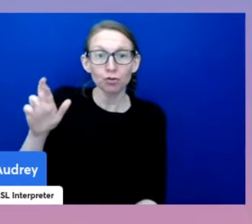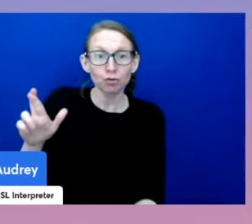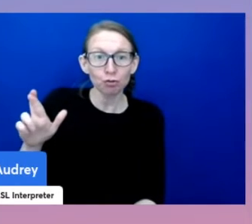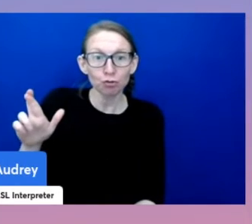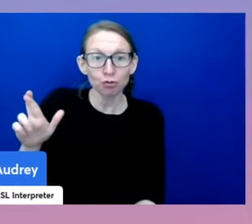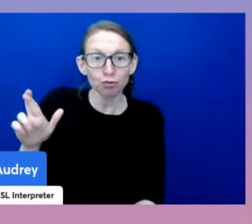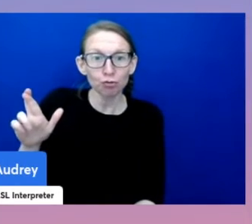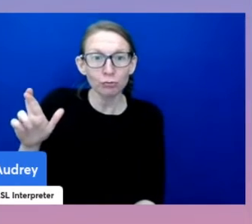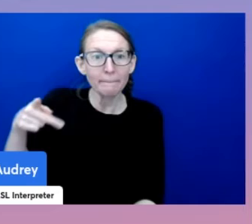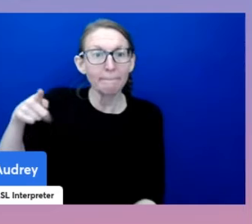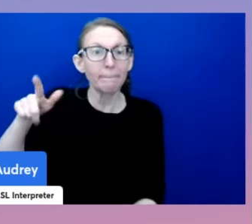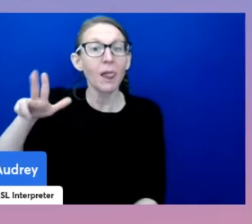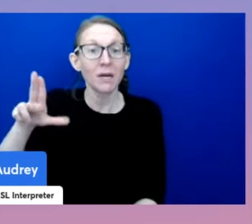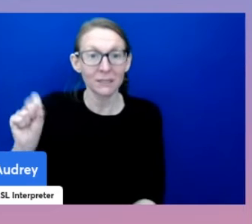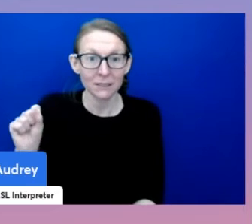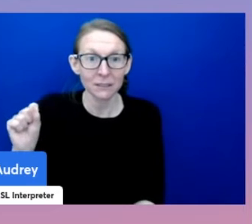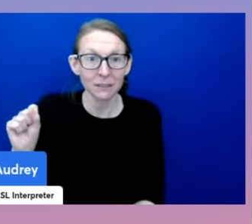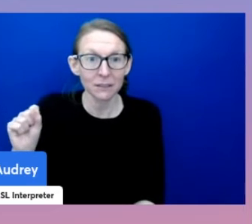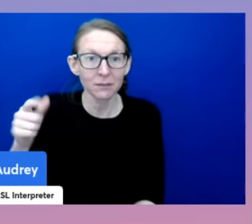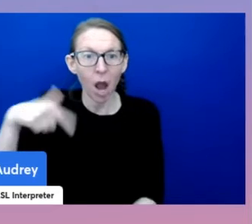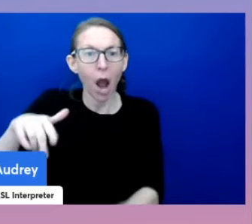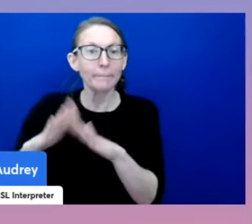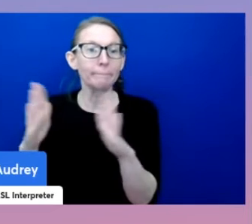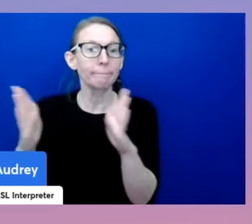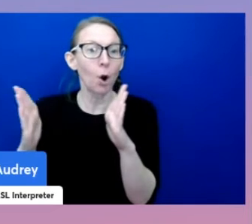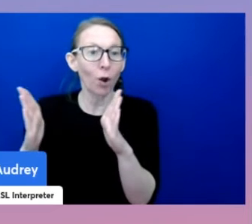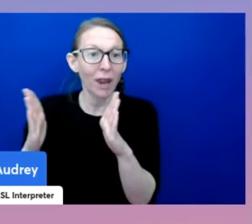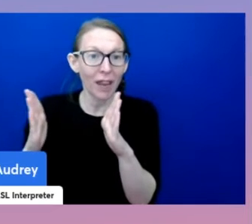plus tier, but use small size because